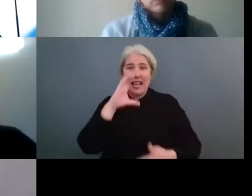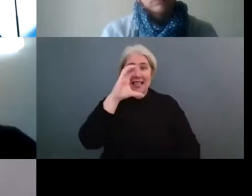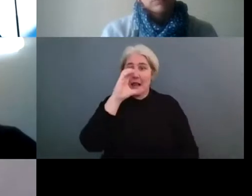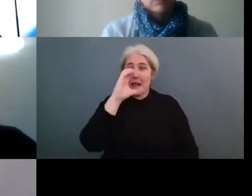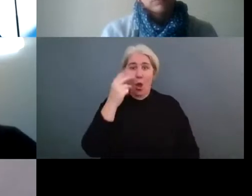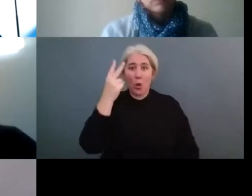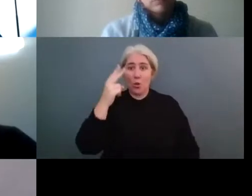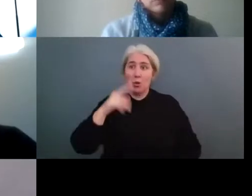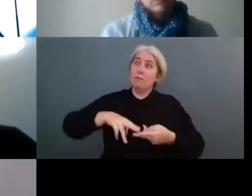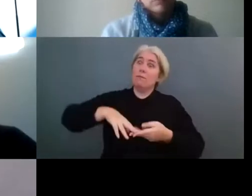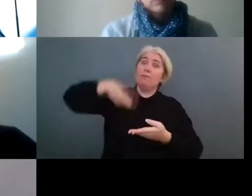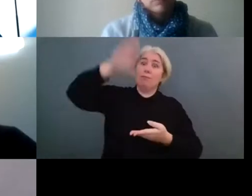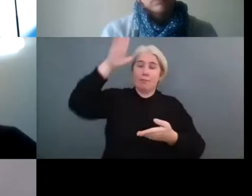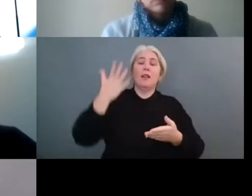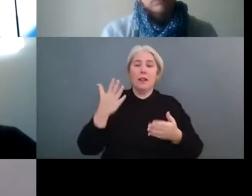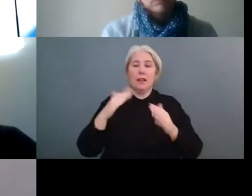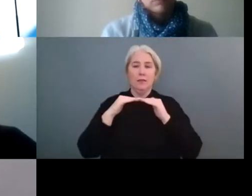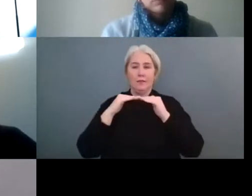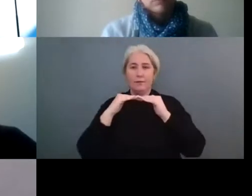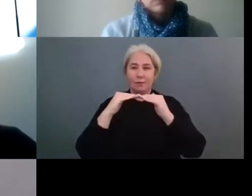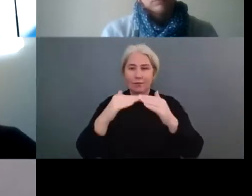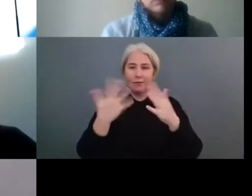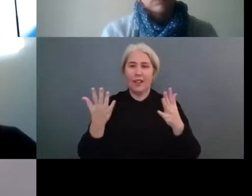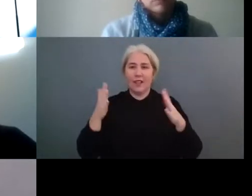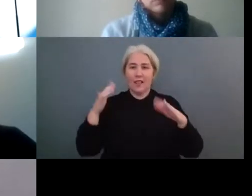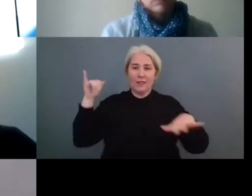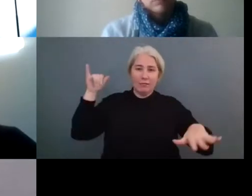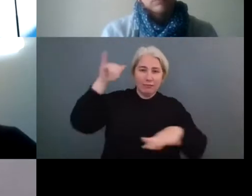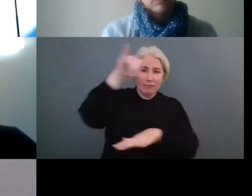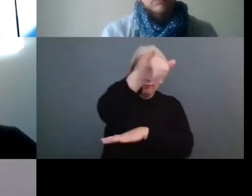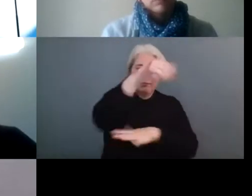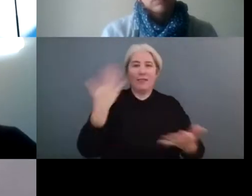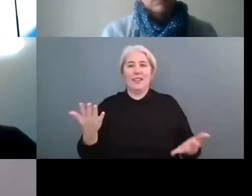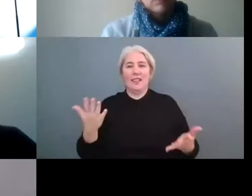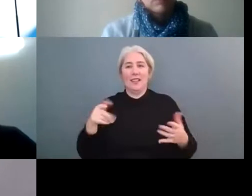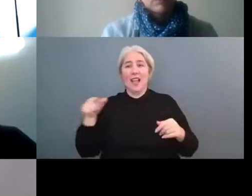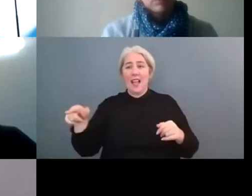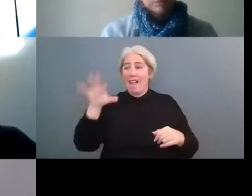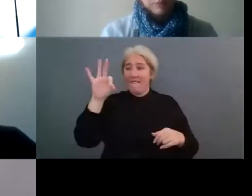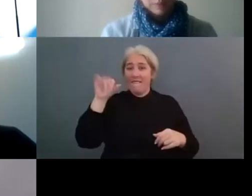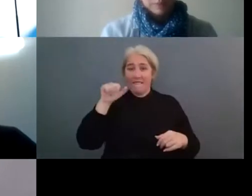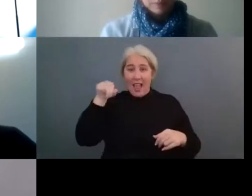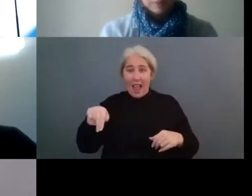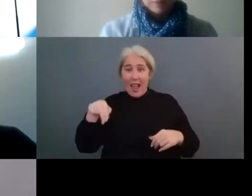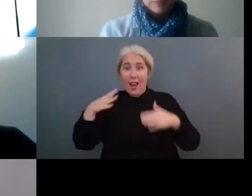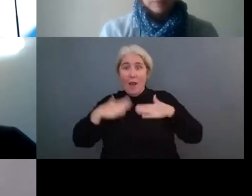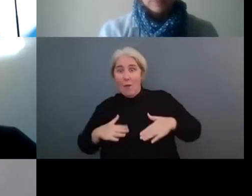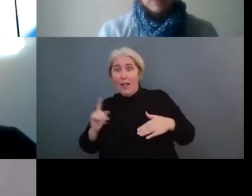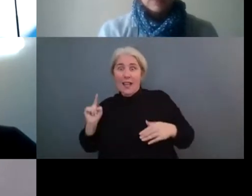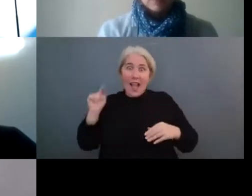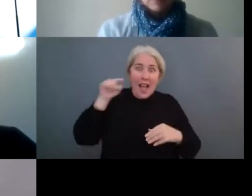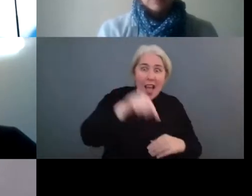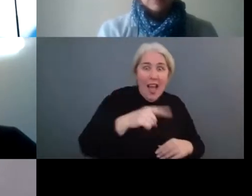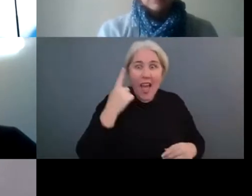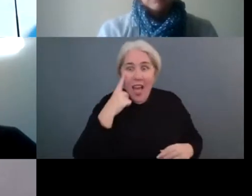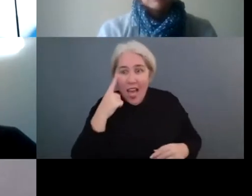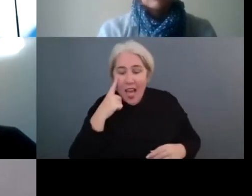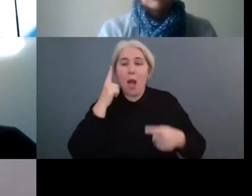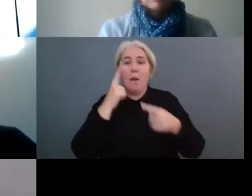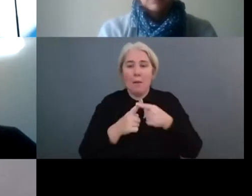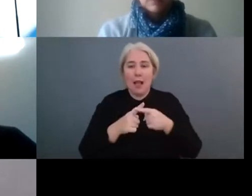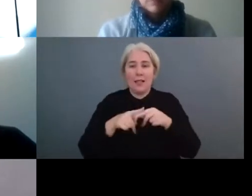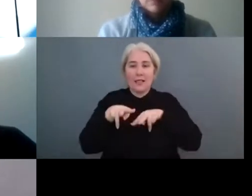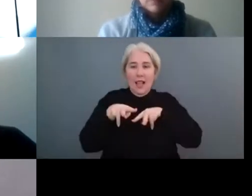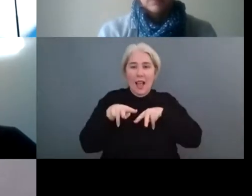the transport of the spectators, the transport of fans to the site, but also the teams and the organizing committee's own travel and transit